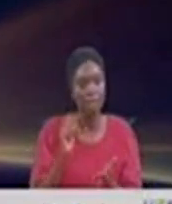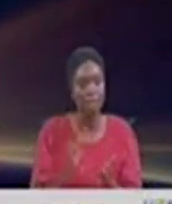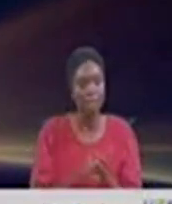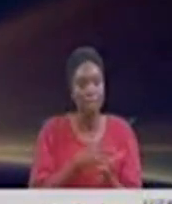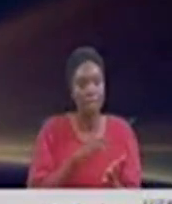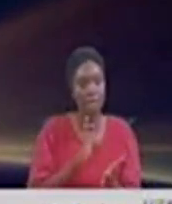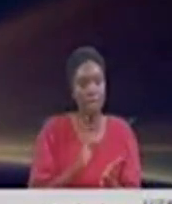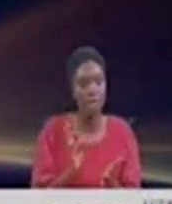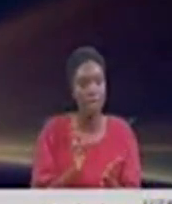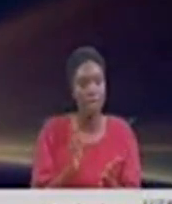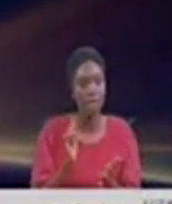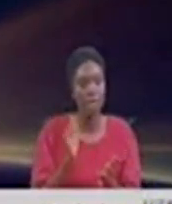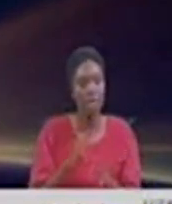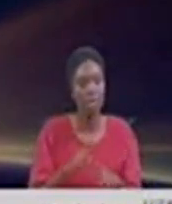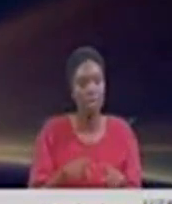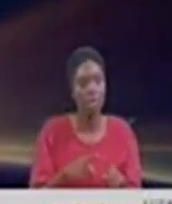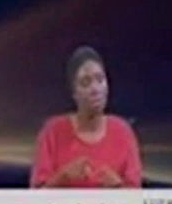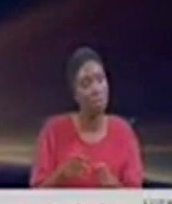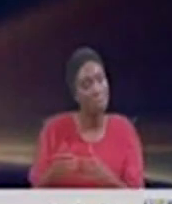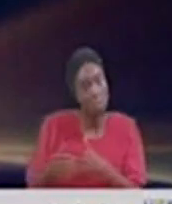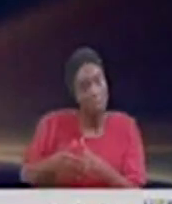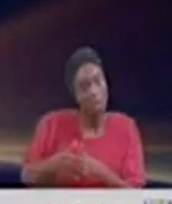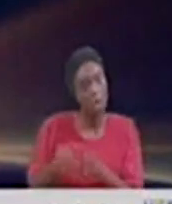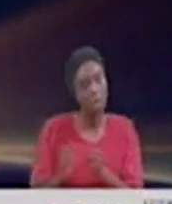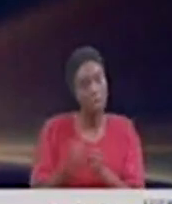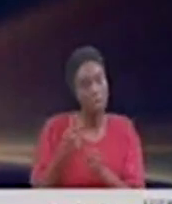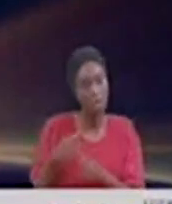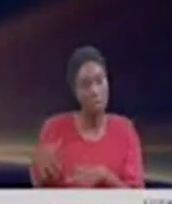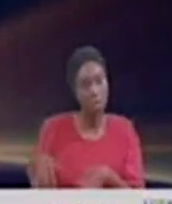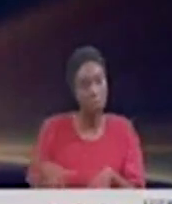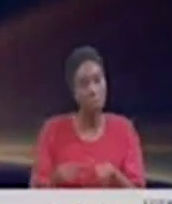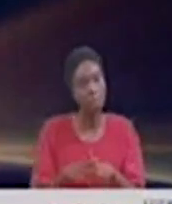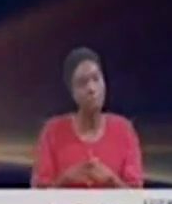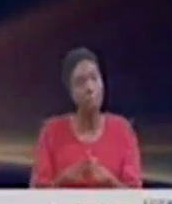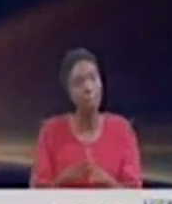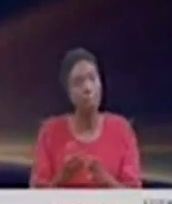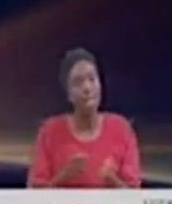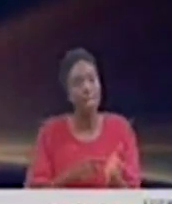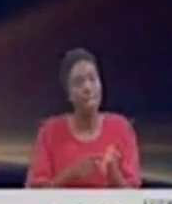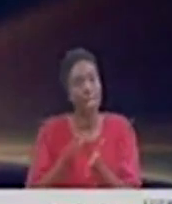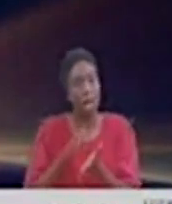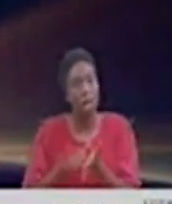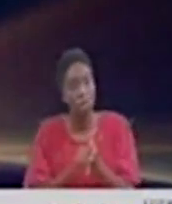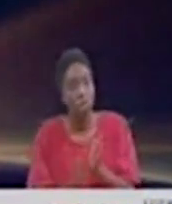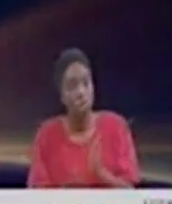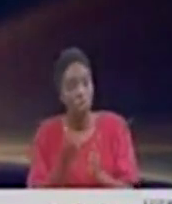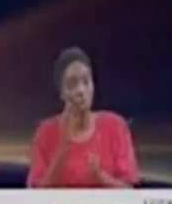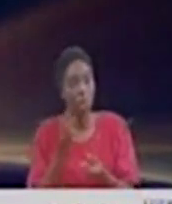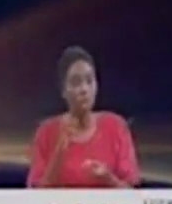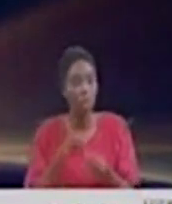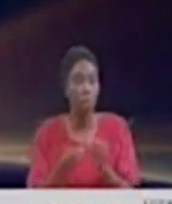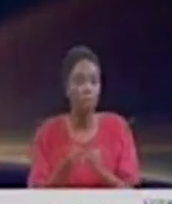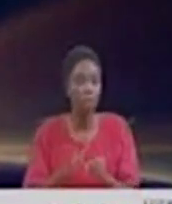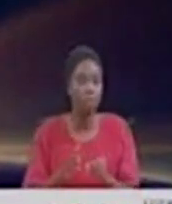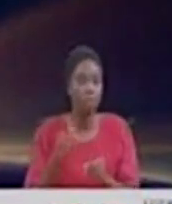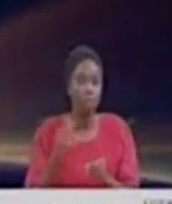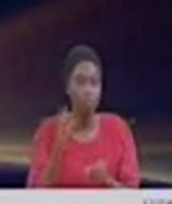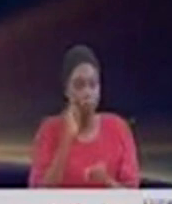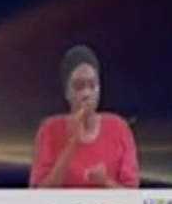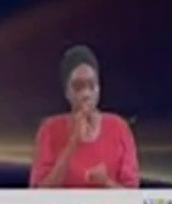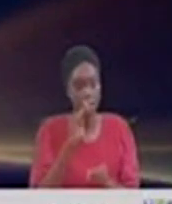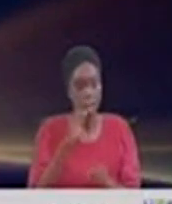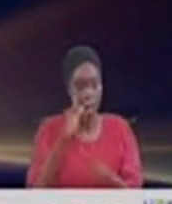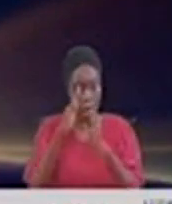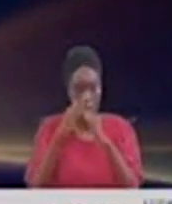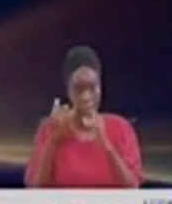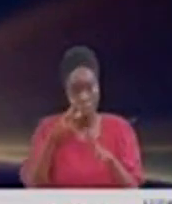157,600. They shall go hindmost with their standards. These are those which were numbered of the children of Israel by the